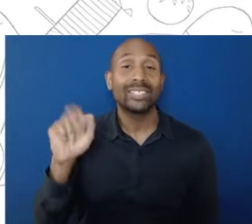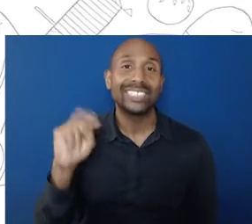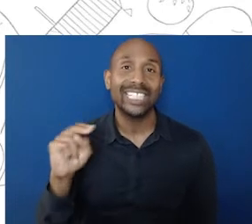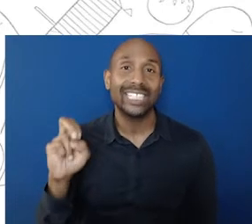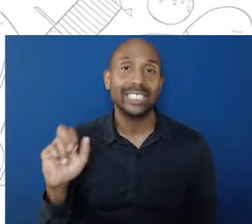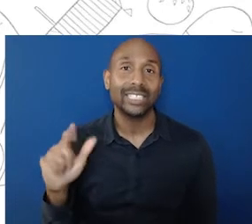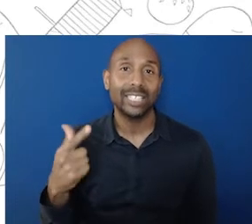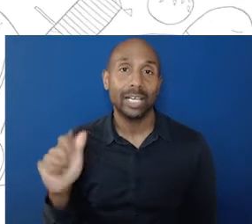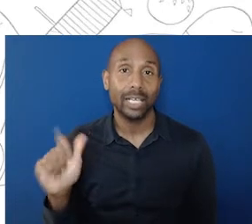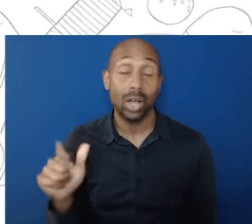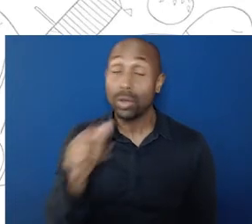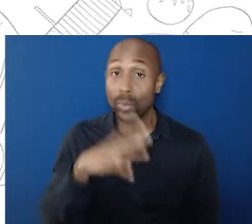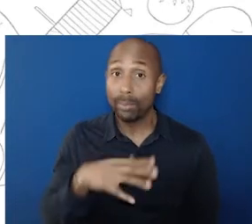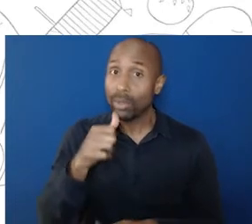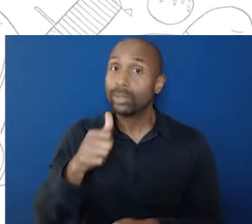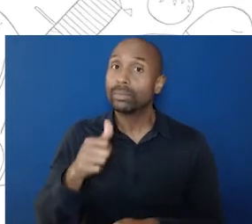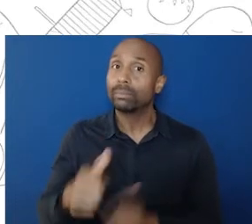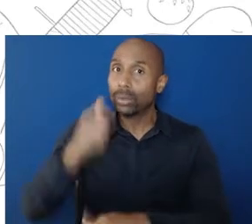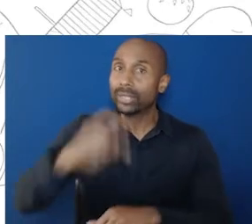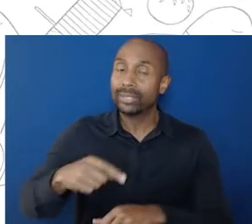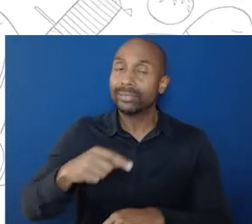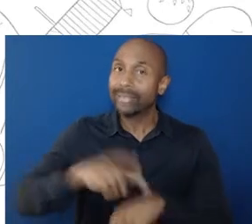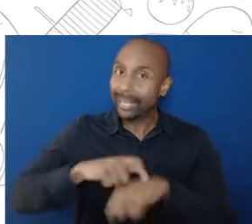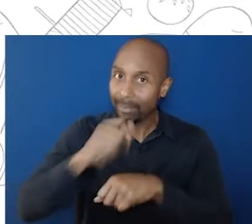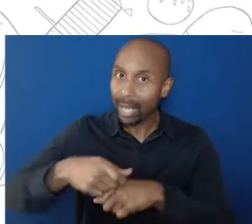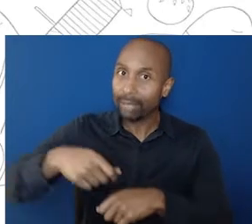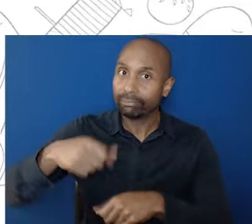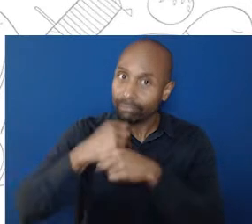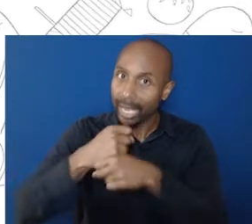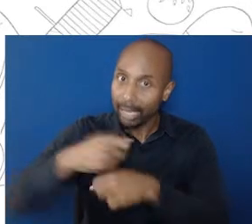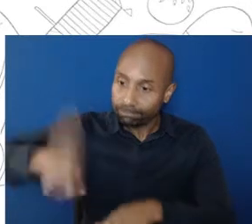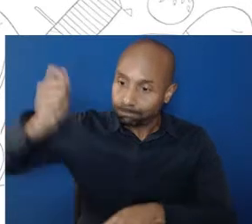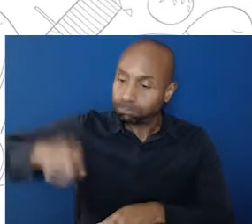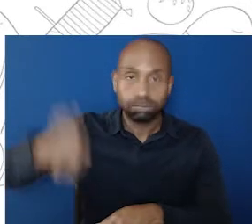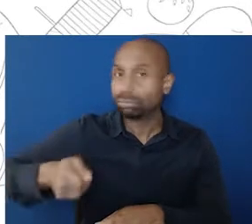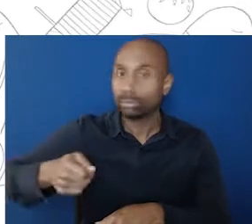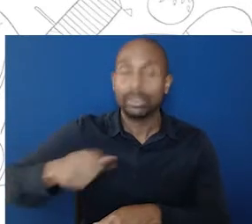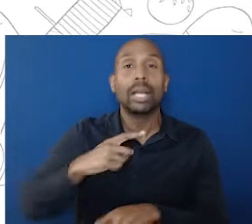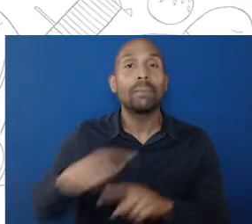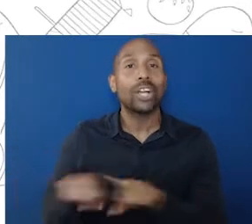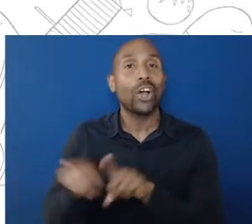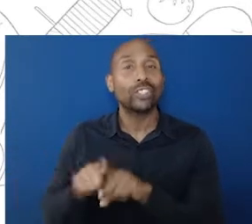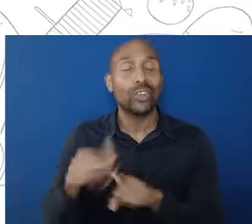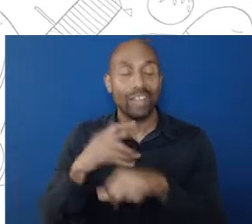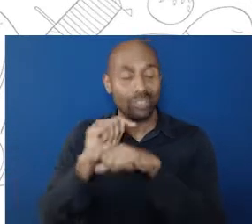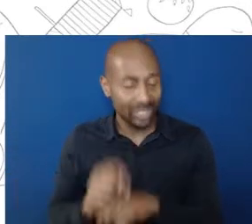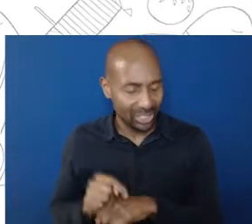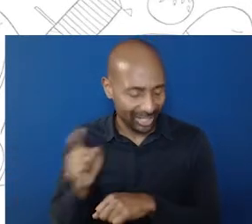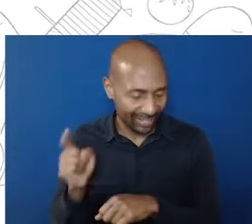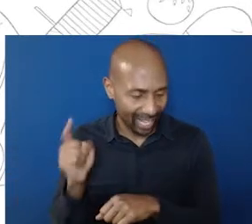only do women not usually wield the hammer, but also it's a tradition that